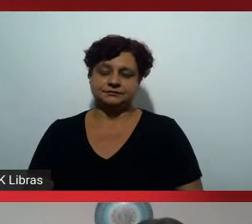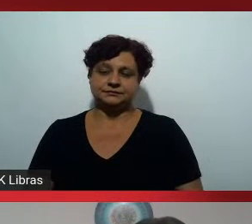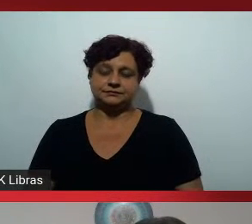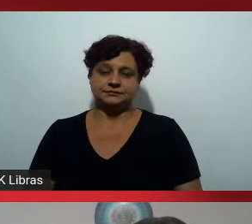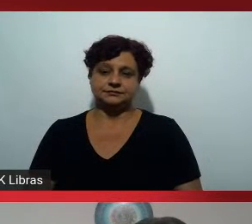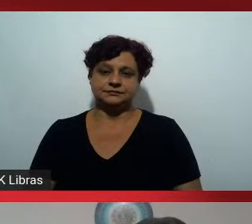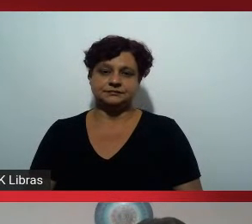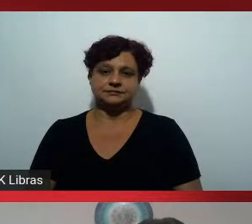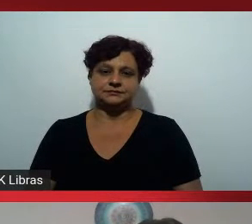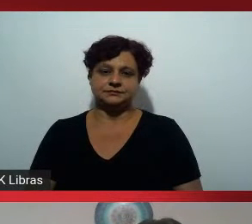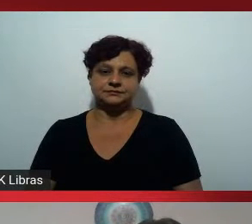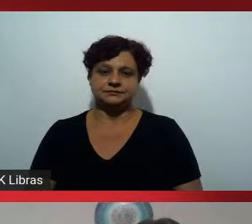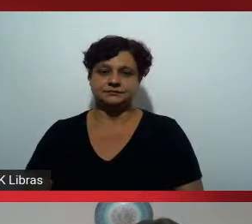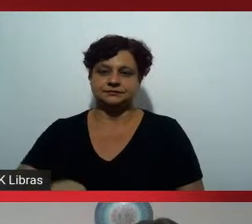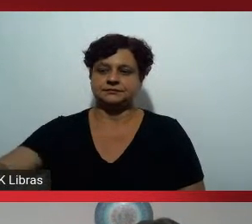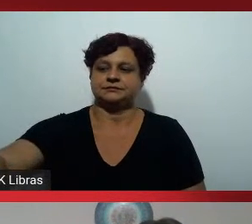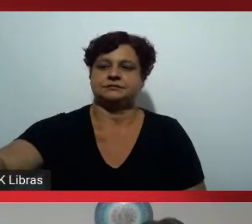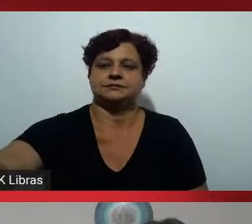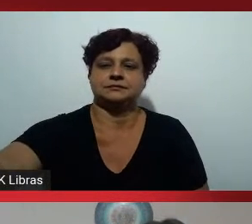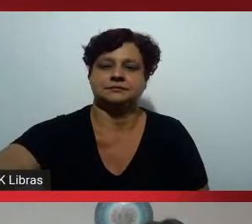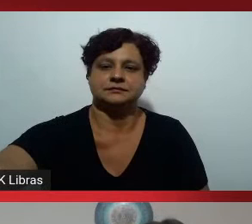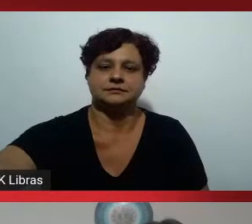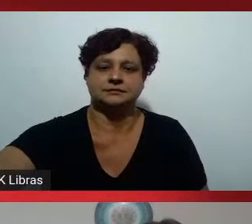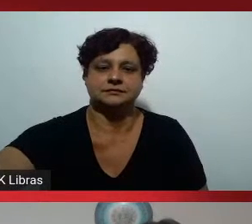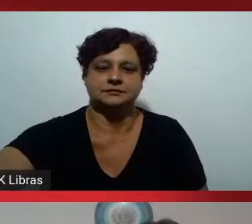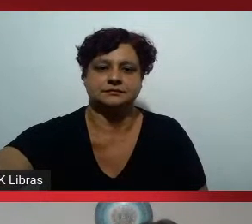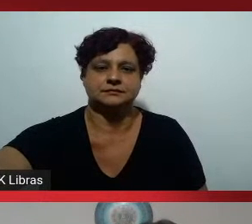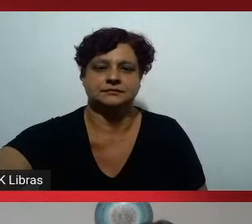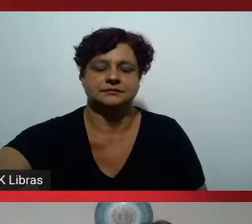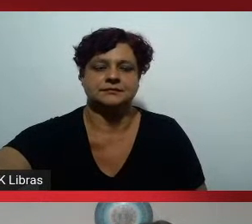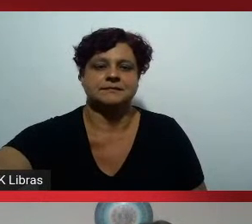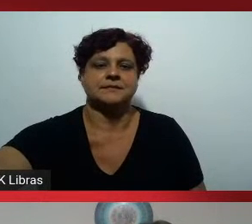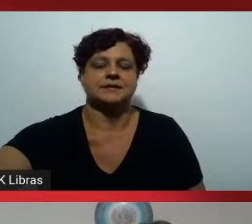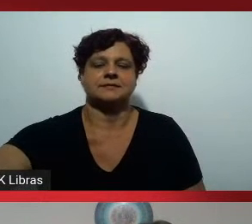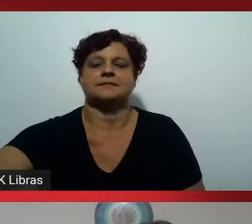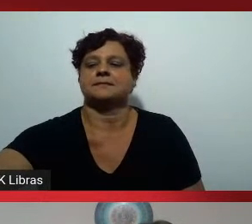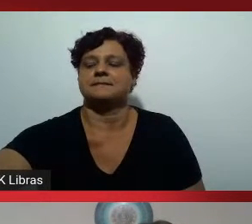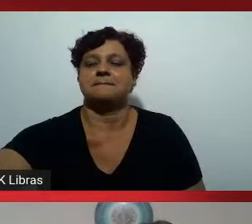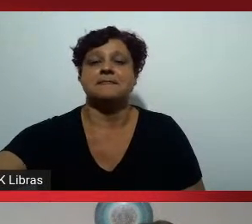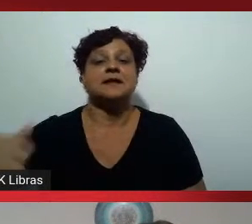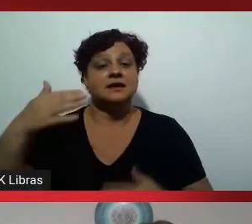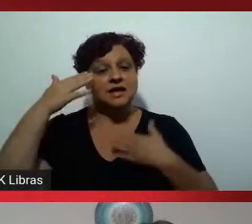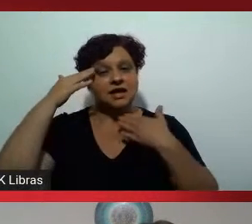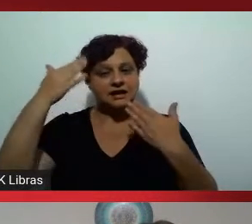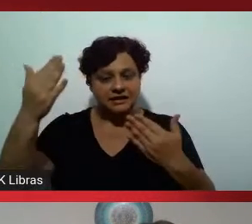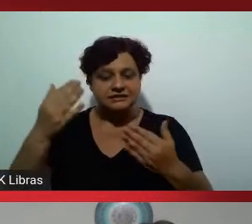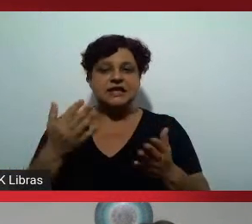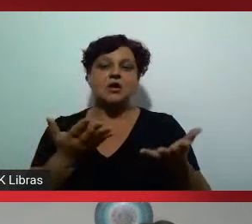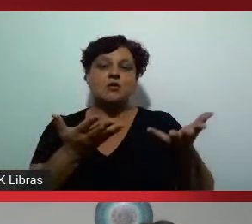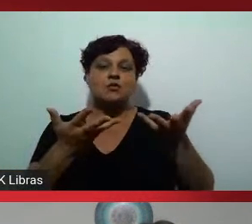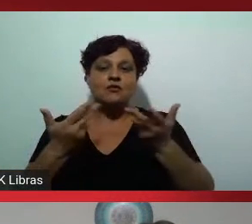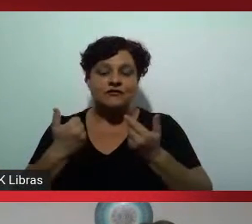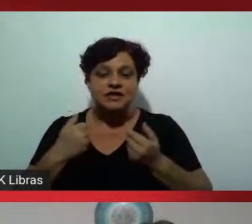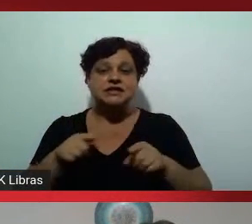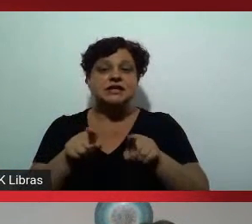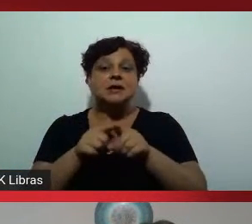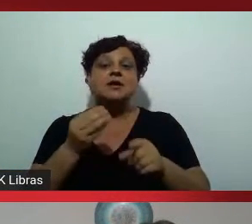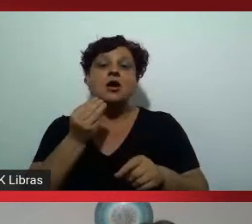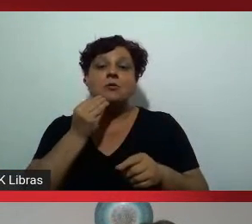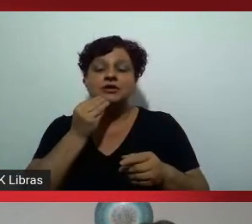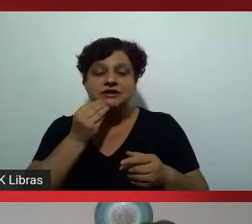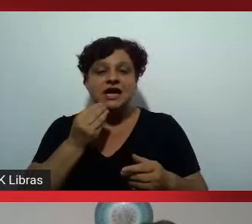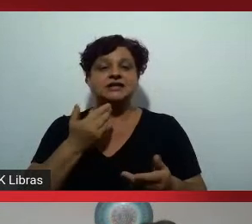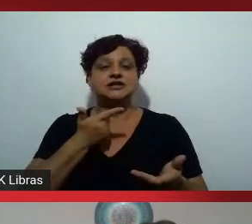Eu quero novamente agradecer o convite a oportunidade de dividir essas experiências com colegas